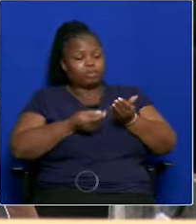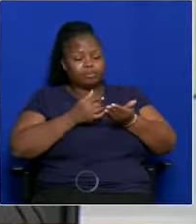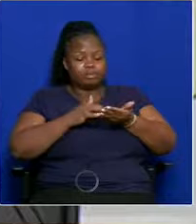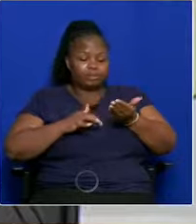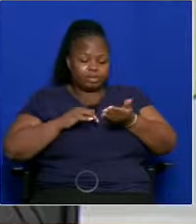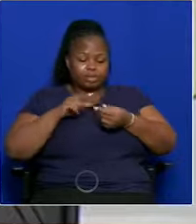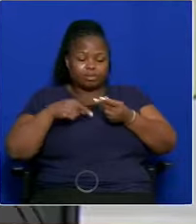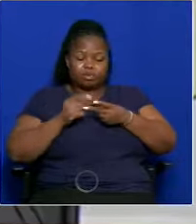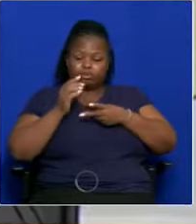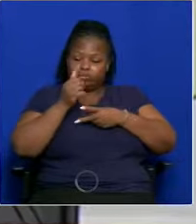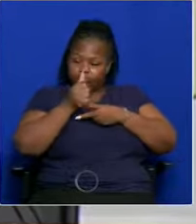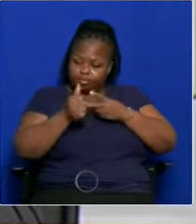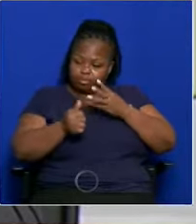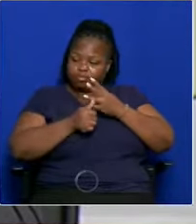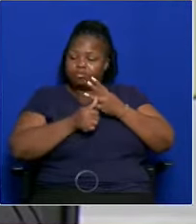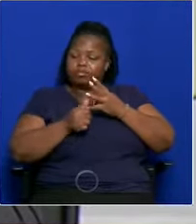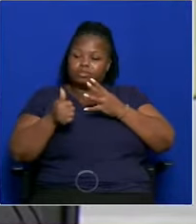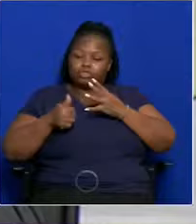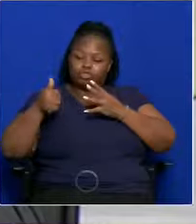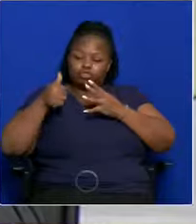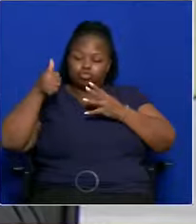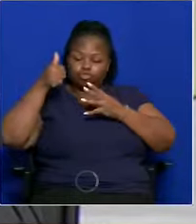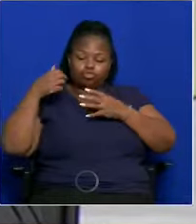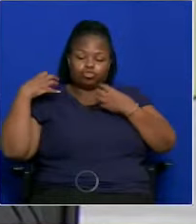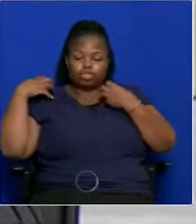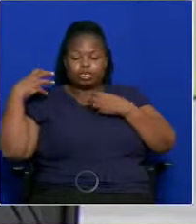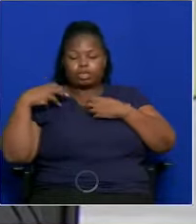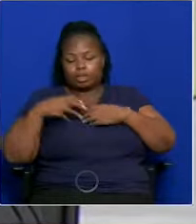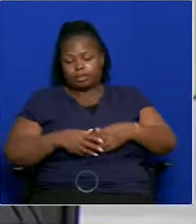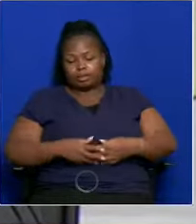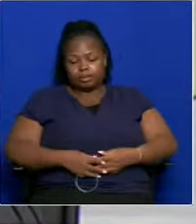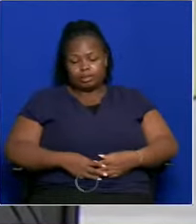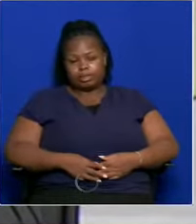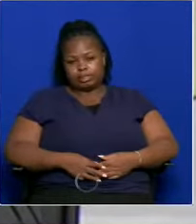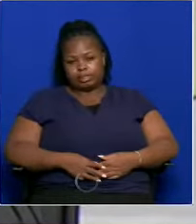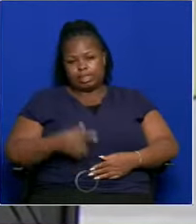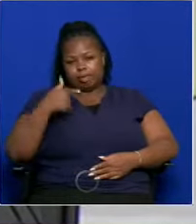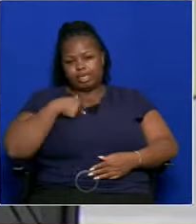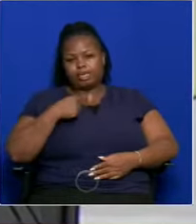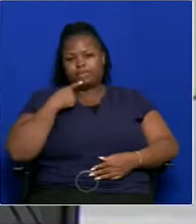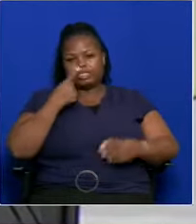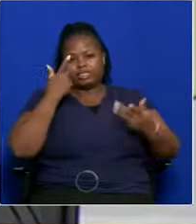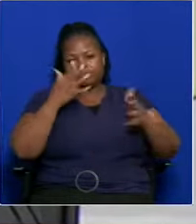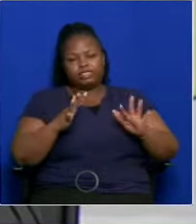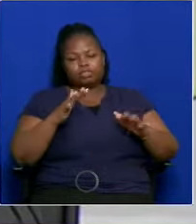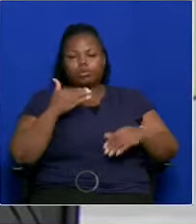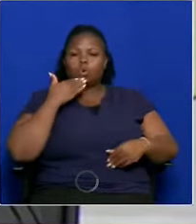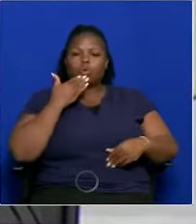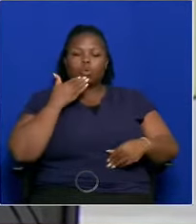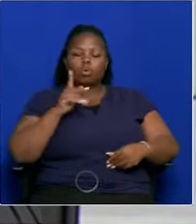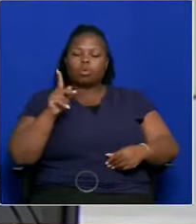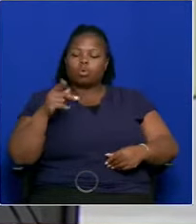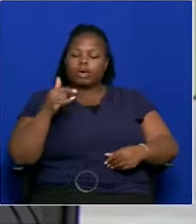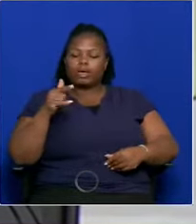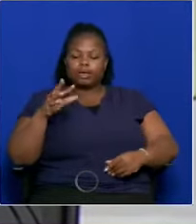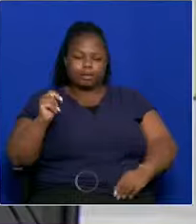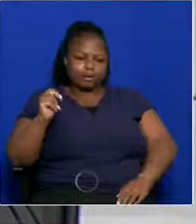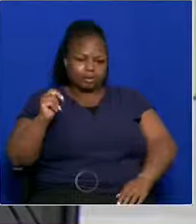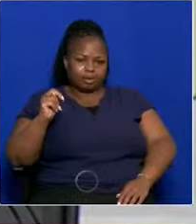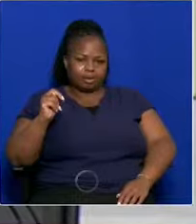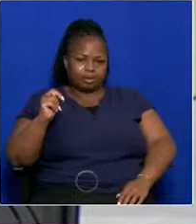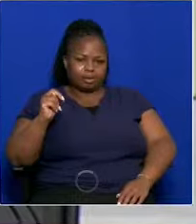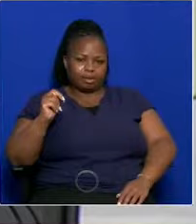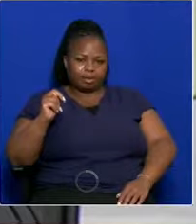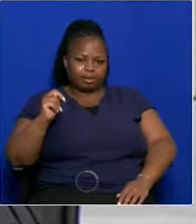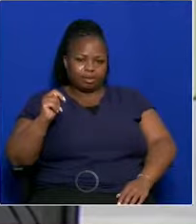Yeah, but I have responded on the article of General Khan to say actually this